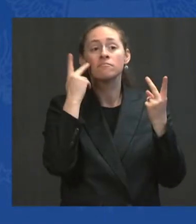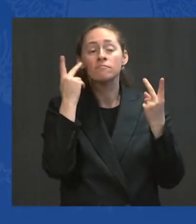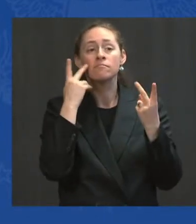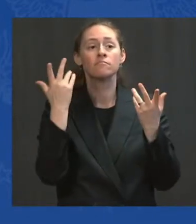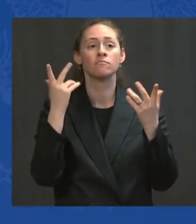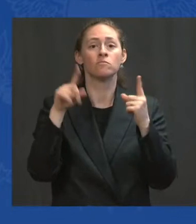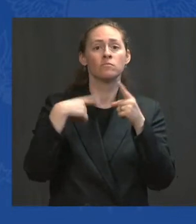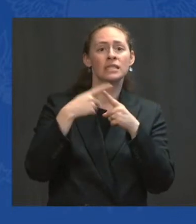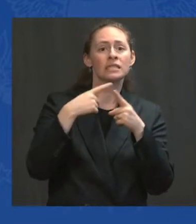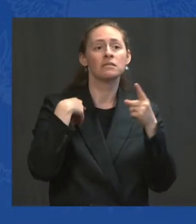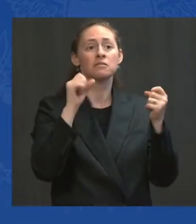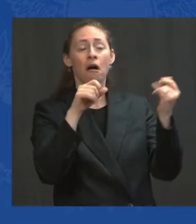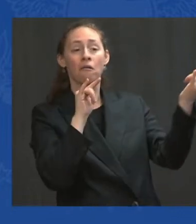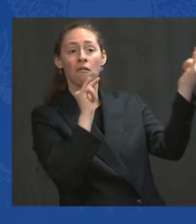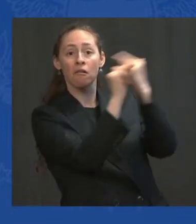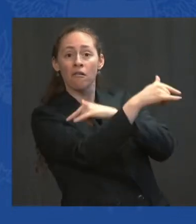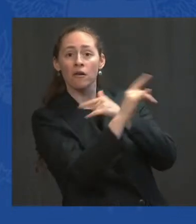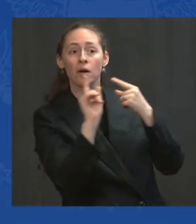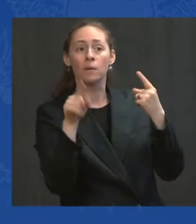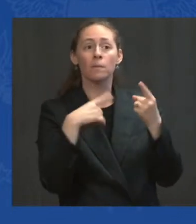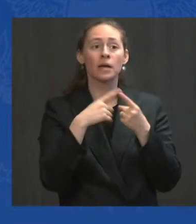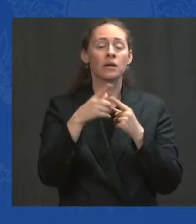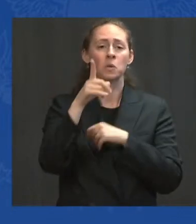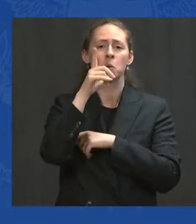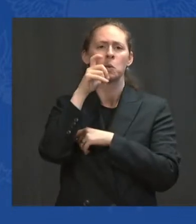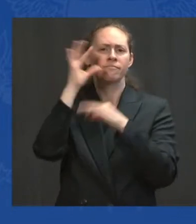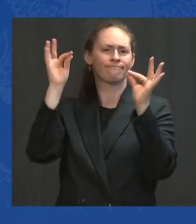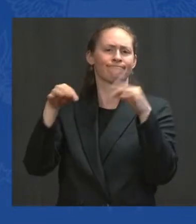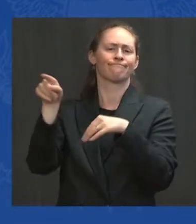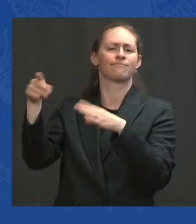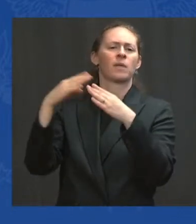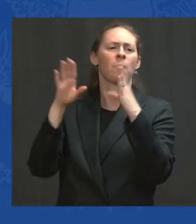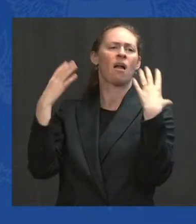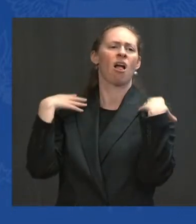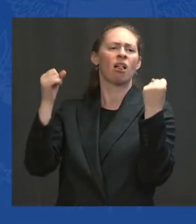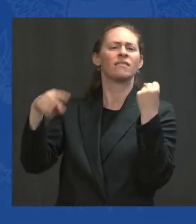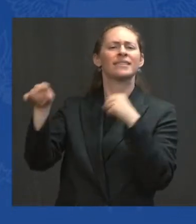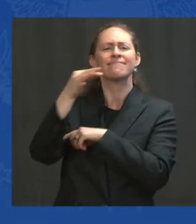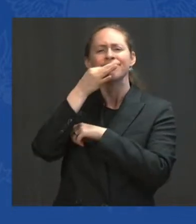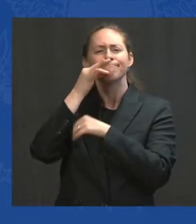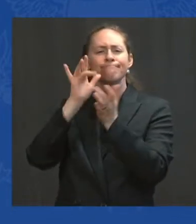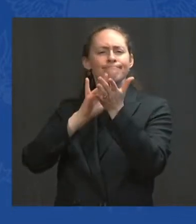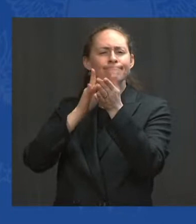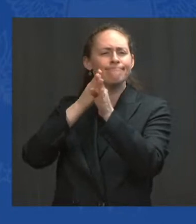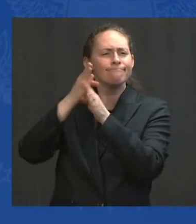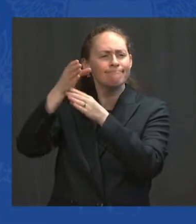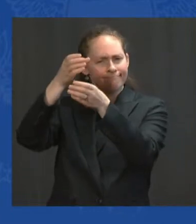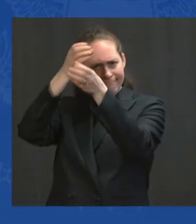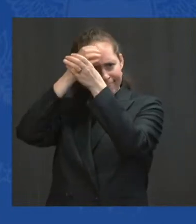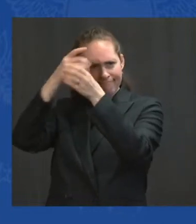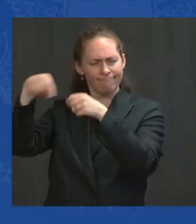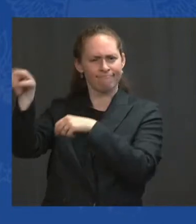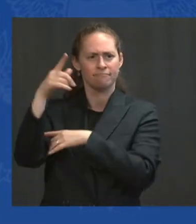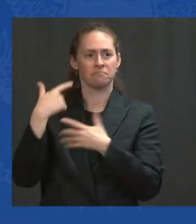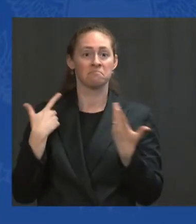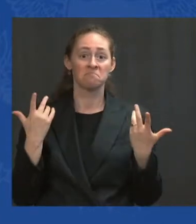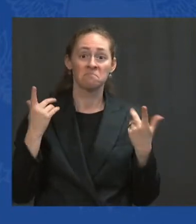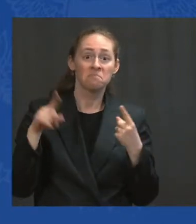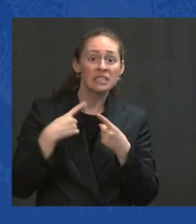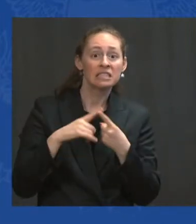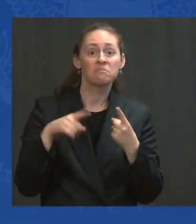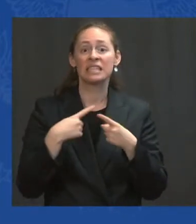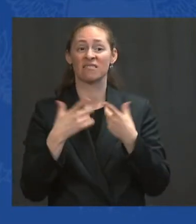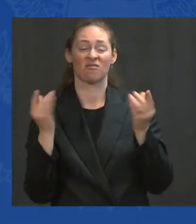international travel will be guided by our public health and medical experts. I don't have any specific update for you on